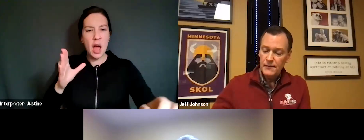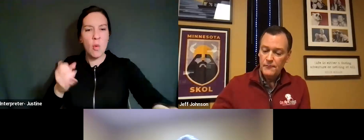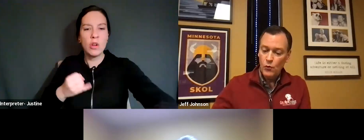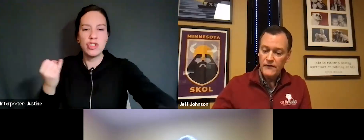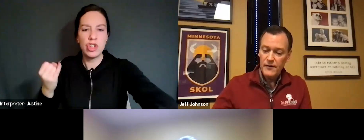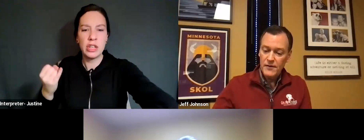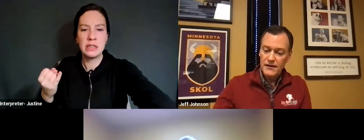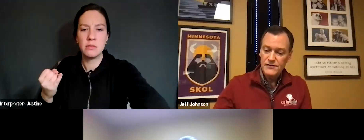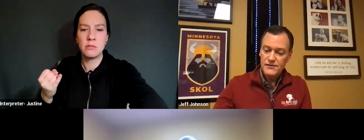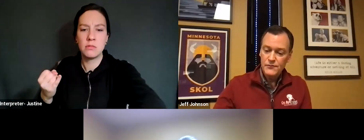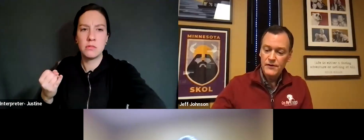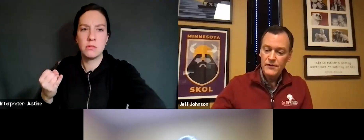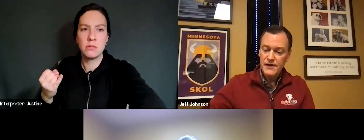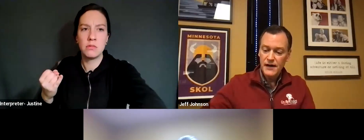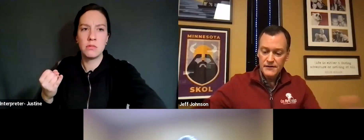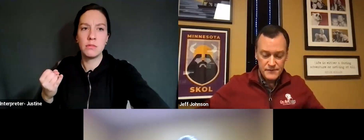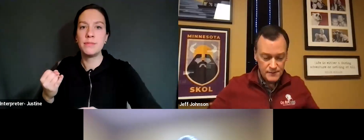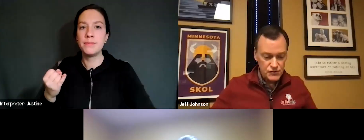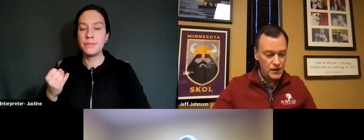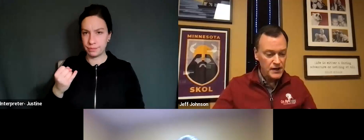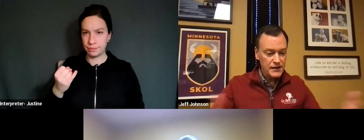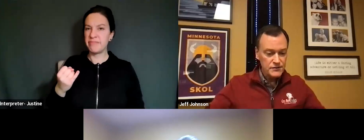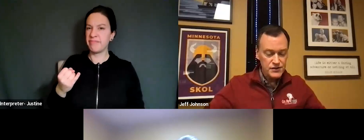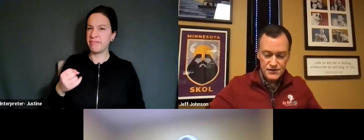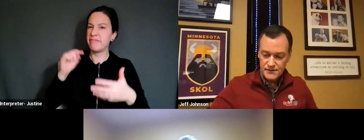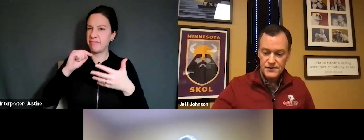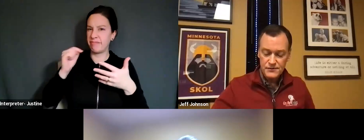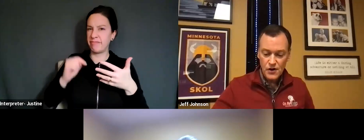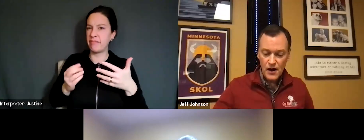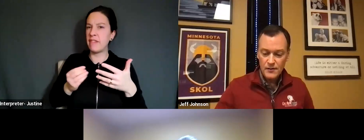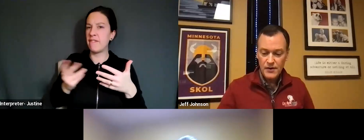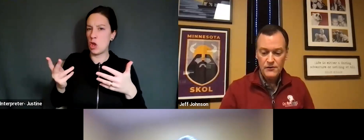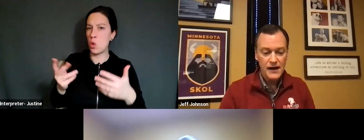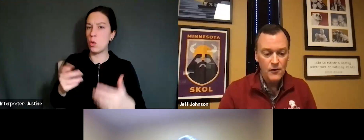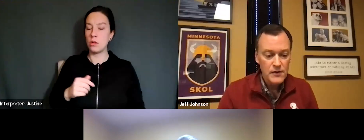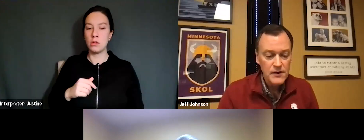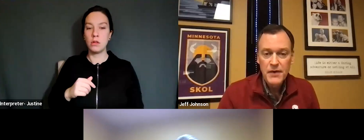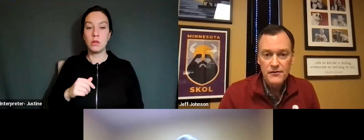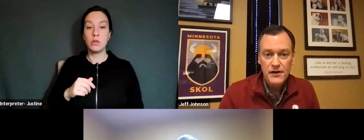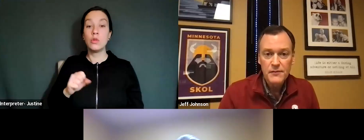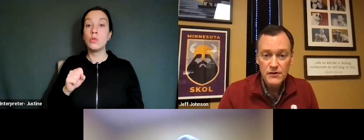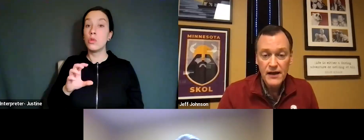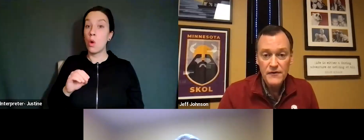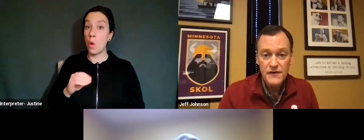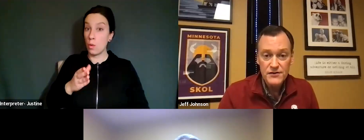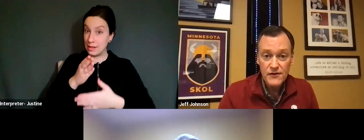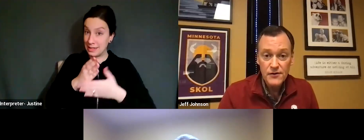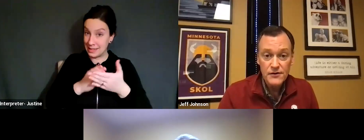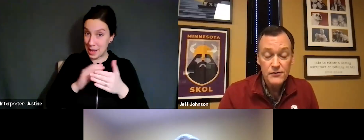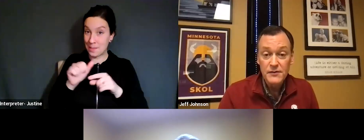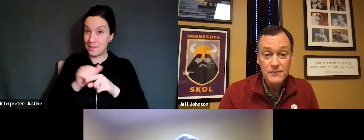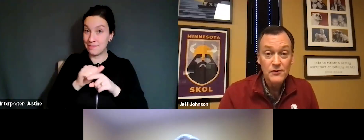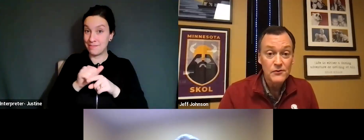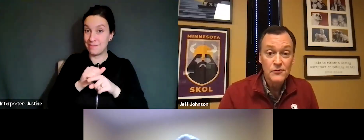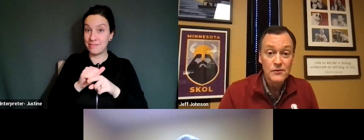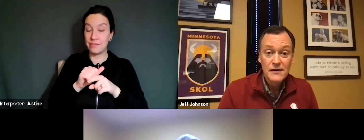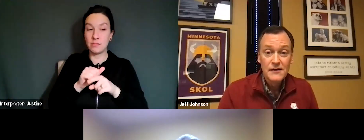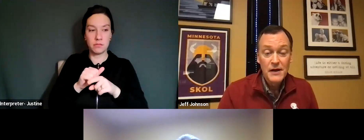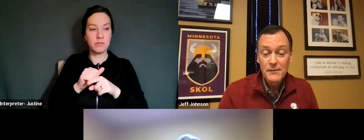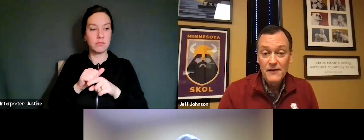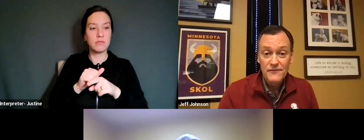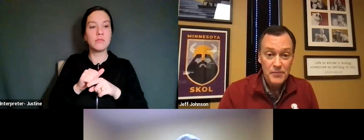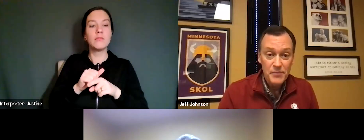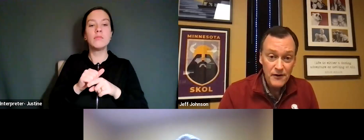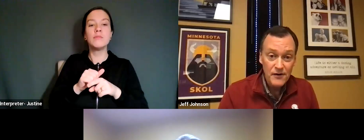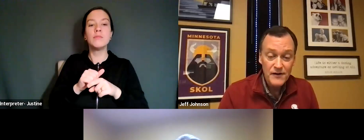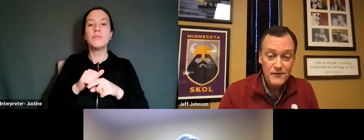doing. One of them is we've done some training just to talk about how better to communicate with each other, including people who